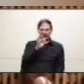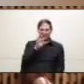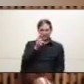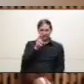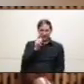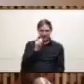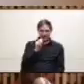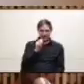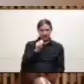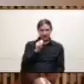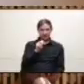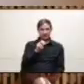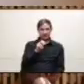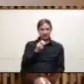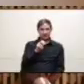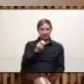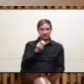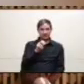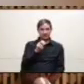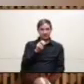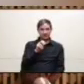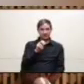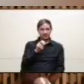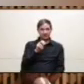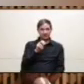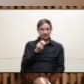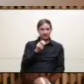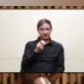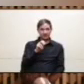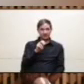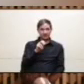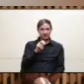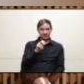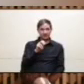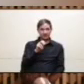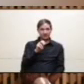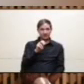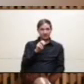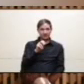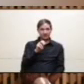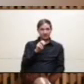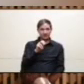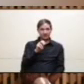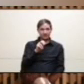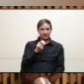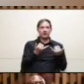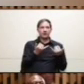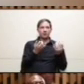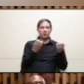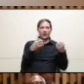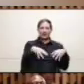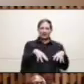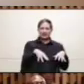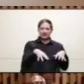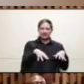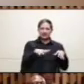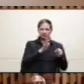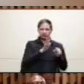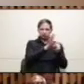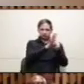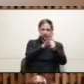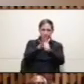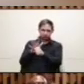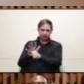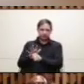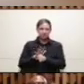We are aware that the landfill site of Mahikeng now is found to be down, but the intention is that